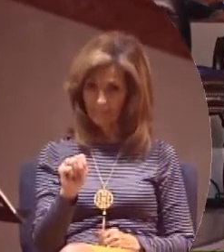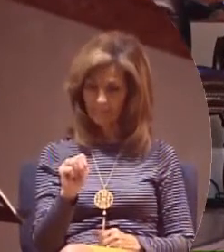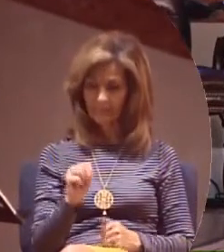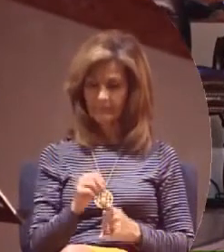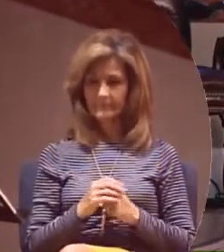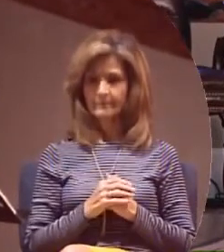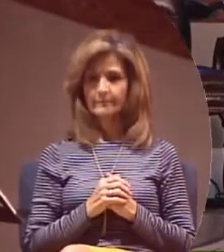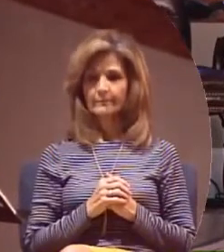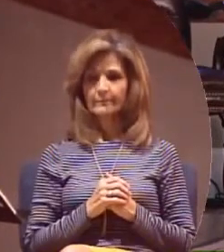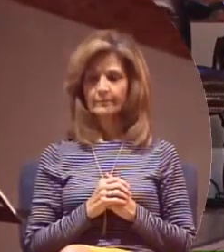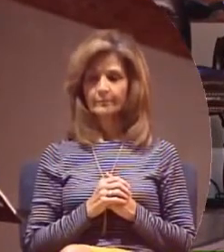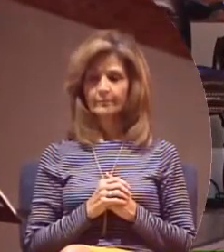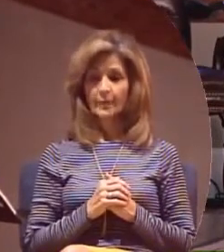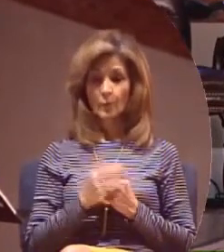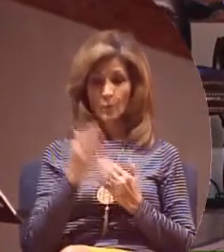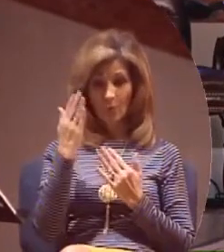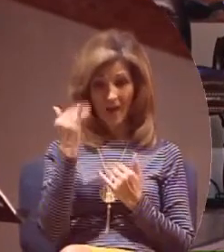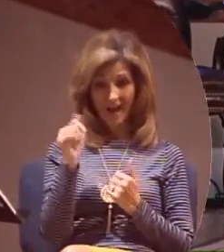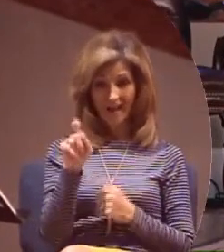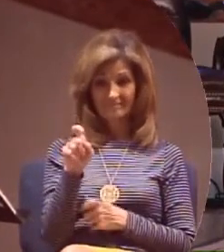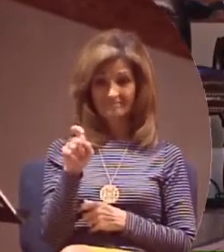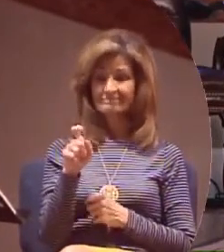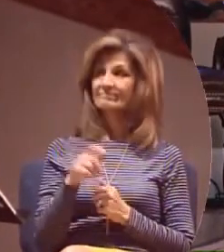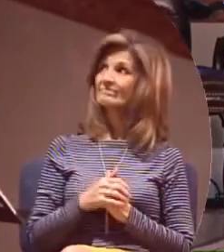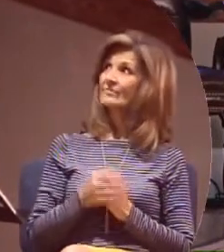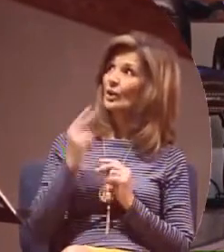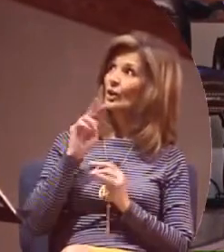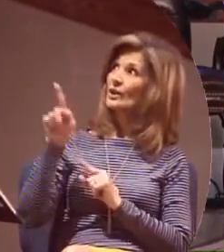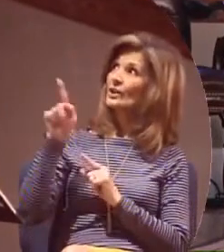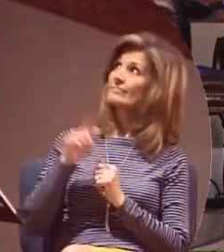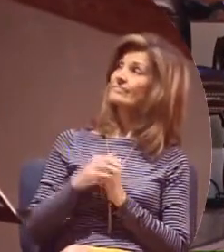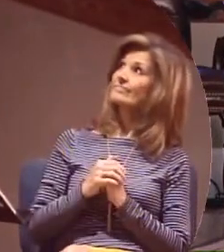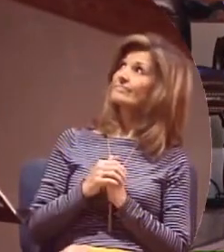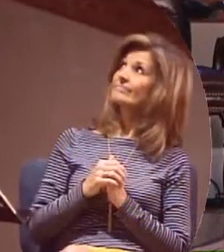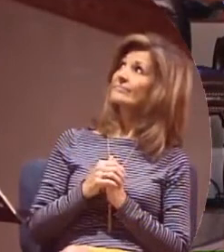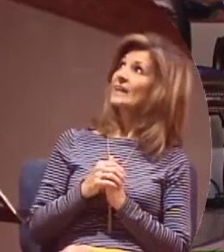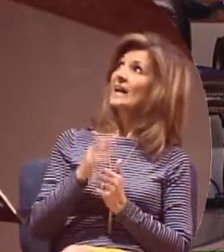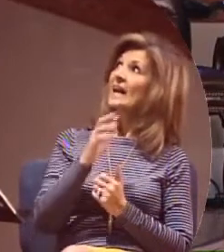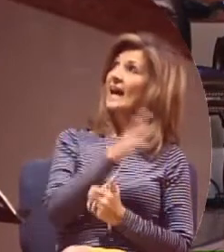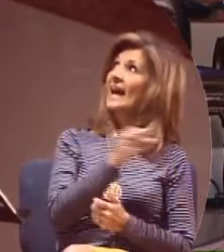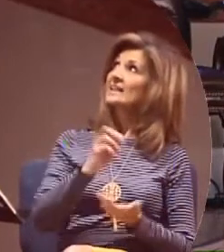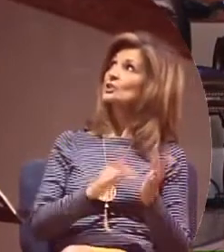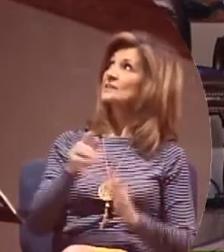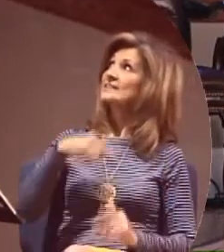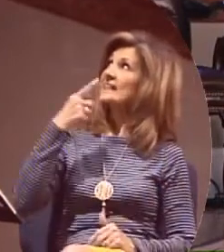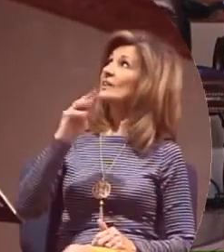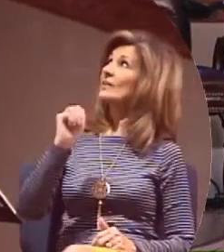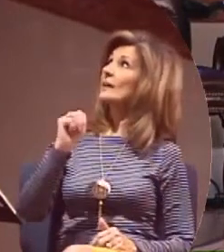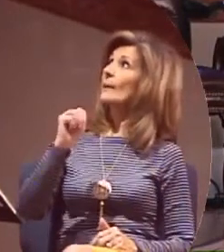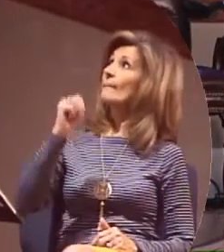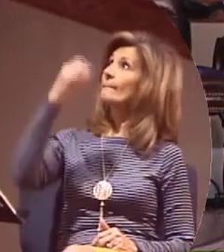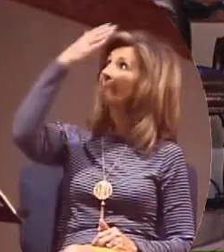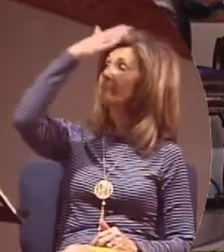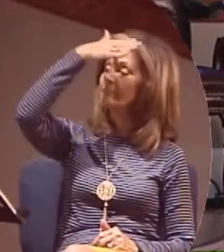him. And here's the reason why. Look at this verse. And Jesus said unto them,